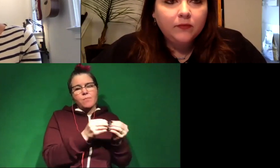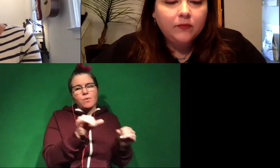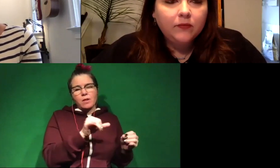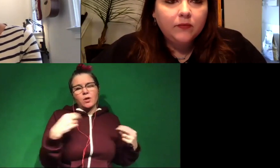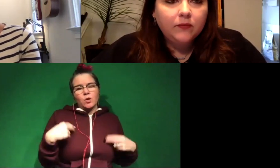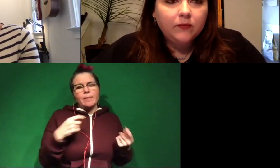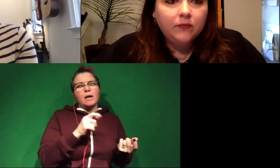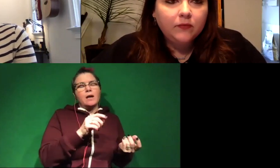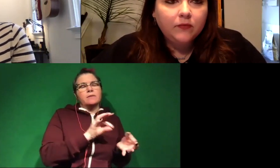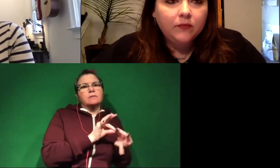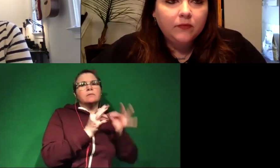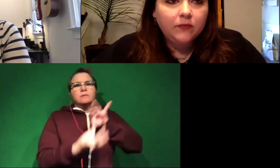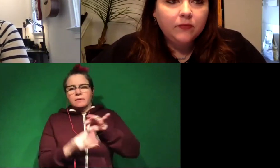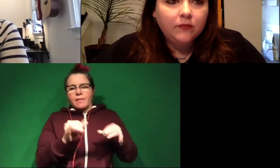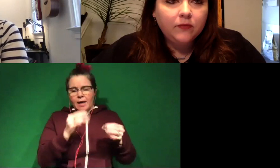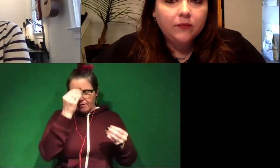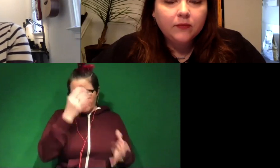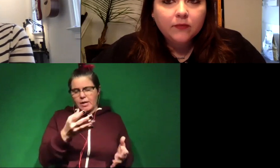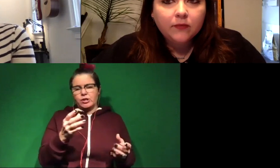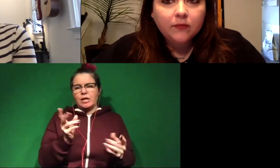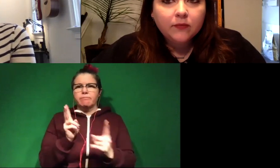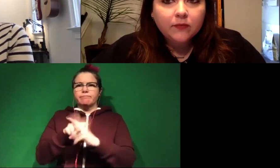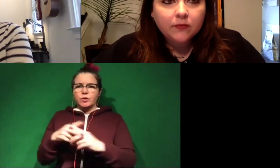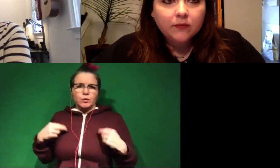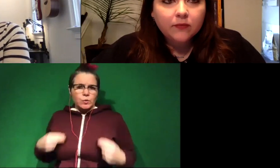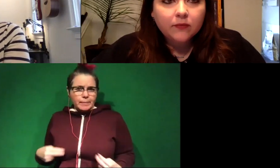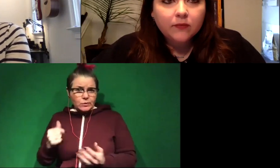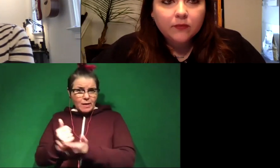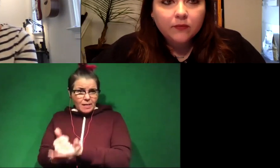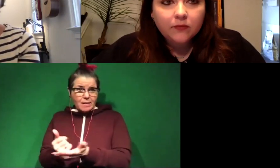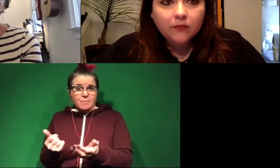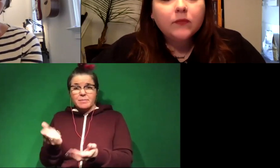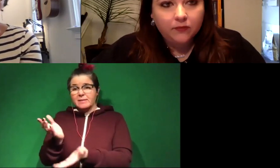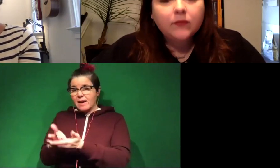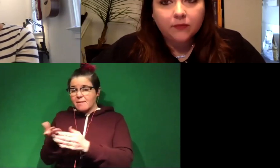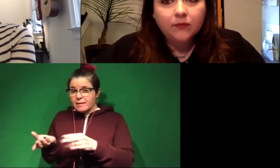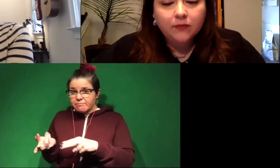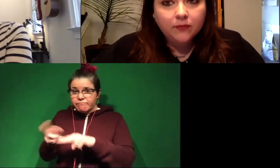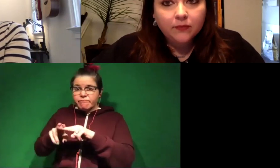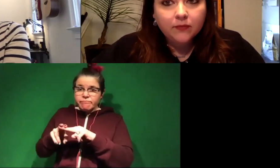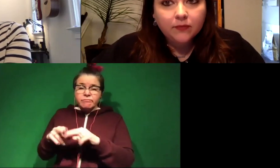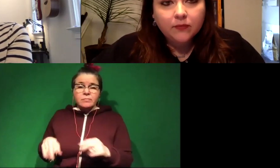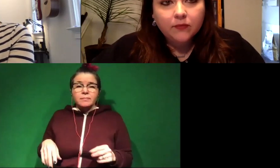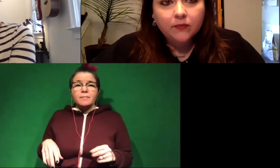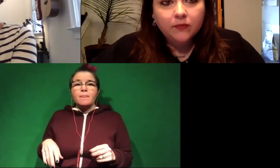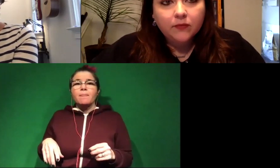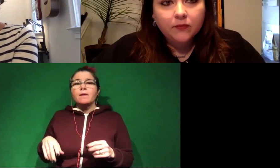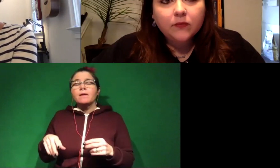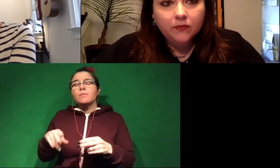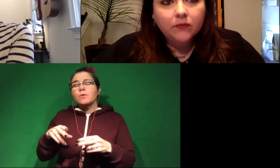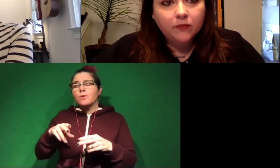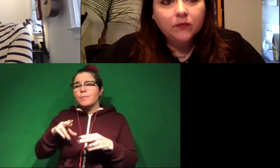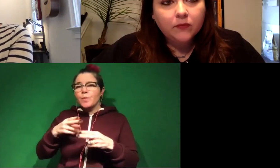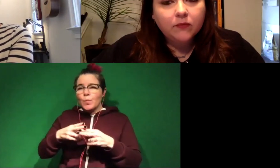of that information into things that we can do to help humans, say, stop gaining weight, make weight loss treatments